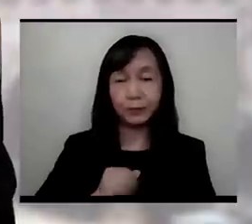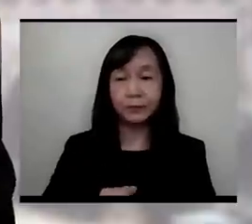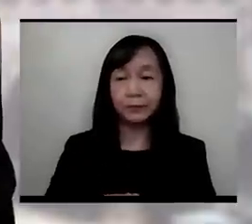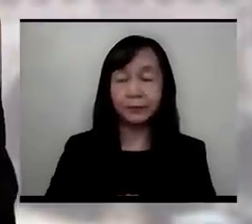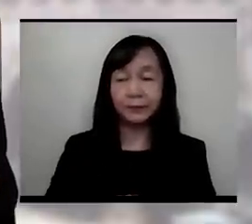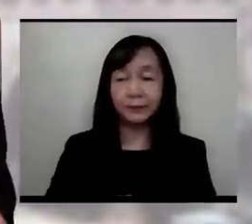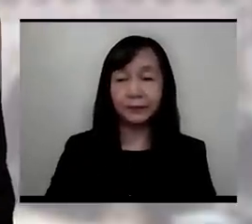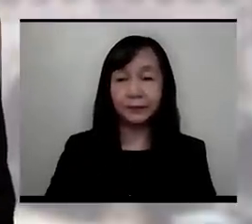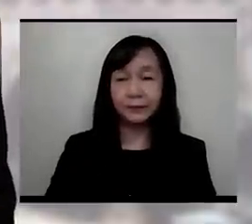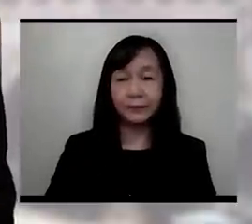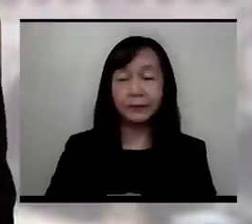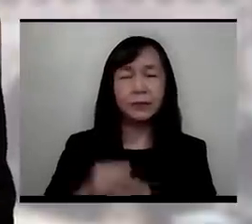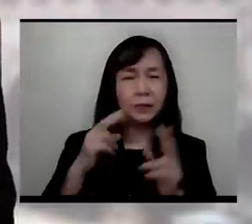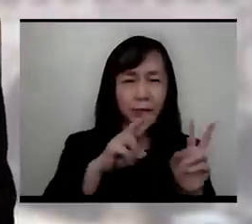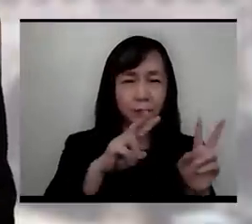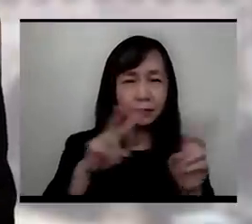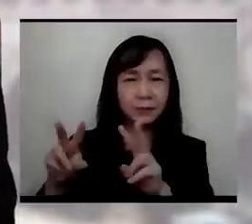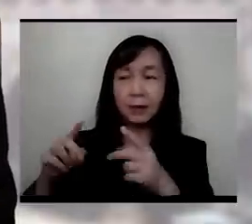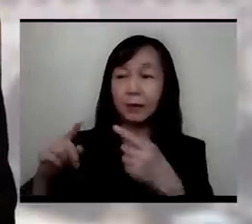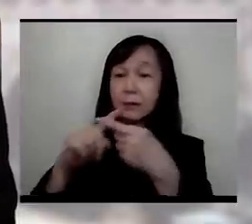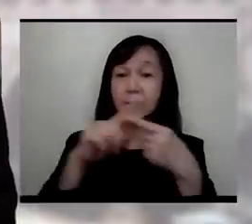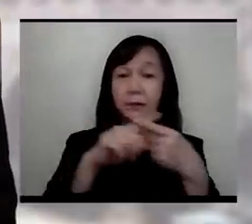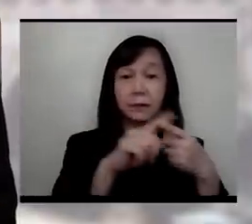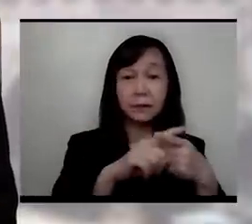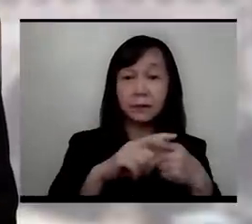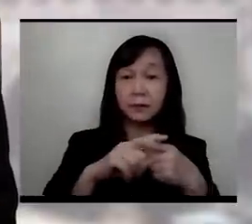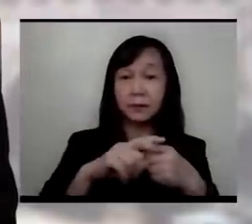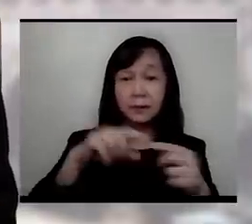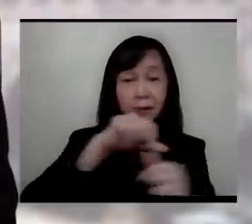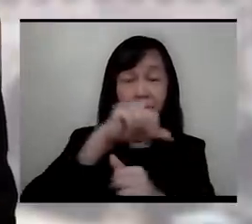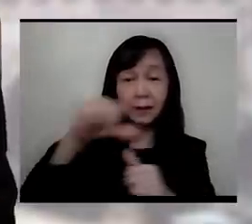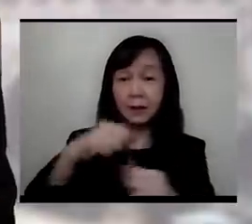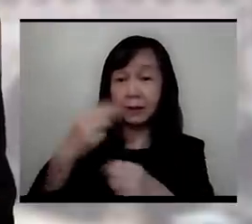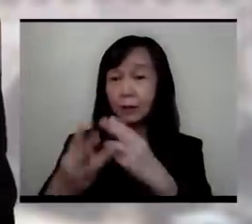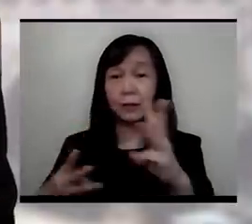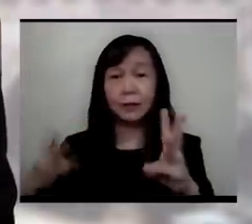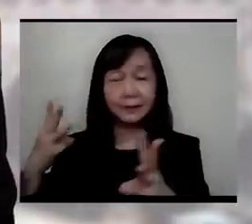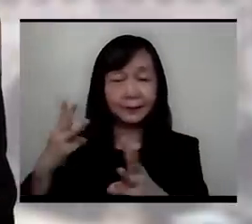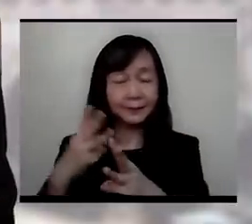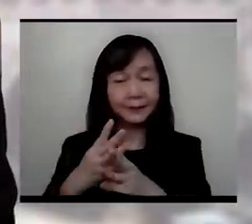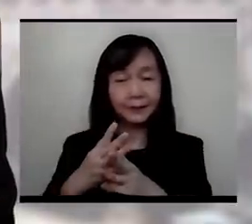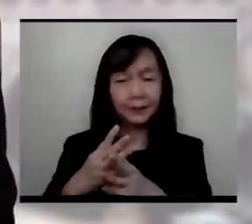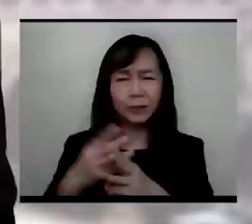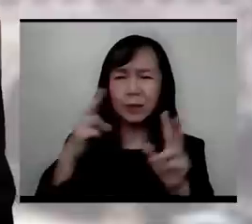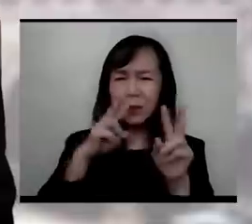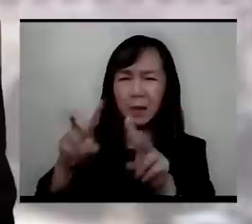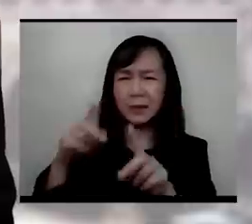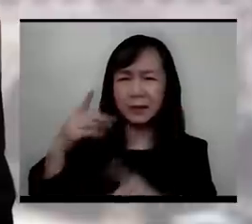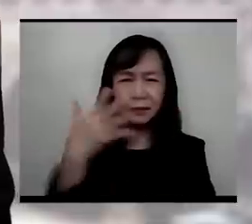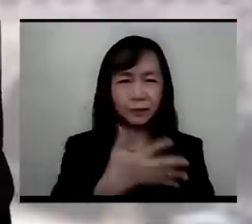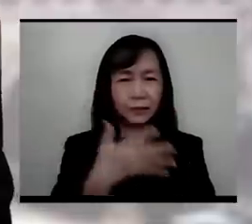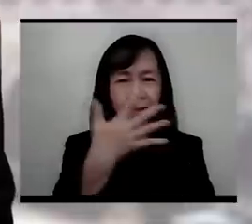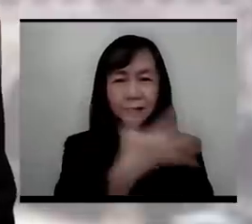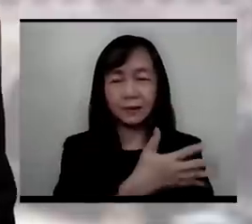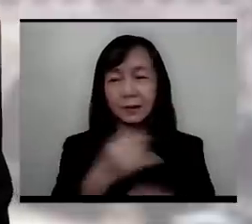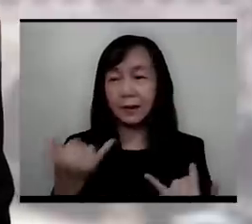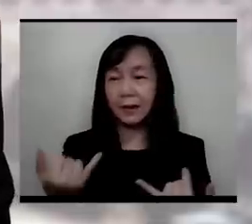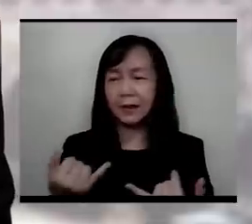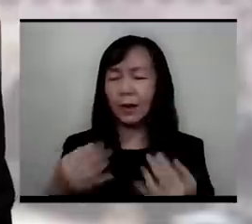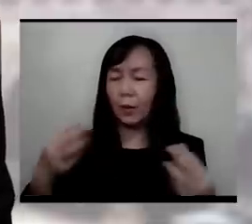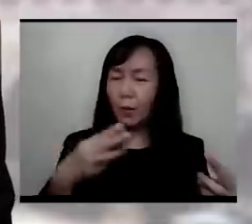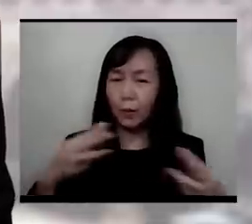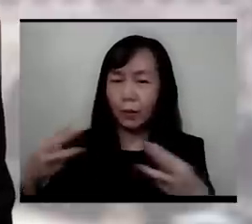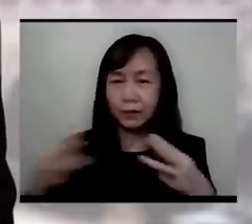we look at all the conflicts Raging in the world When we look at all the indifference And even the wars The